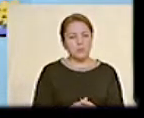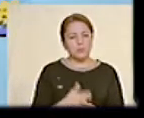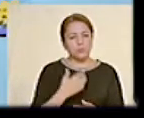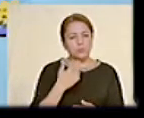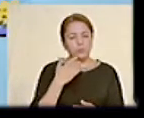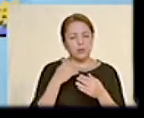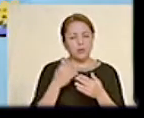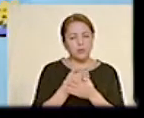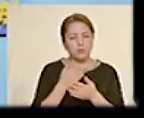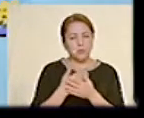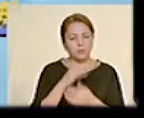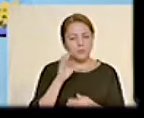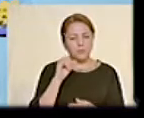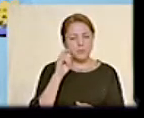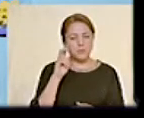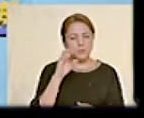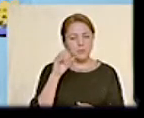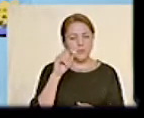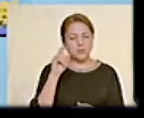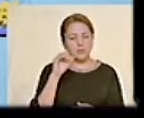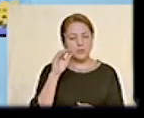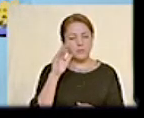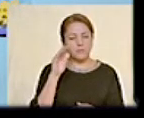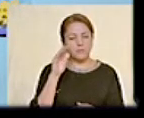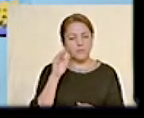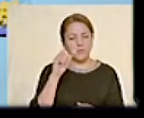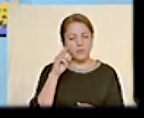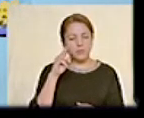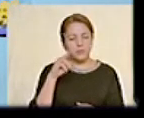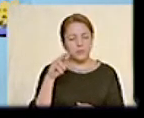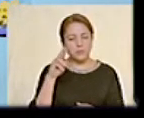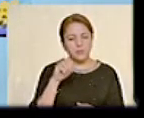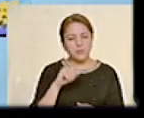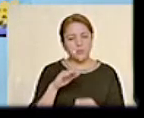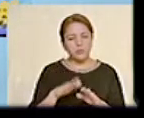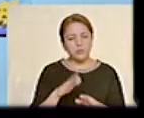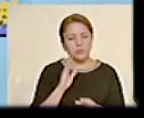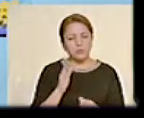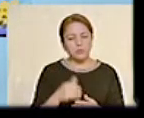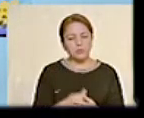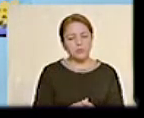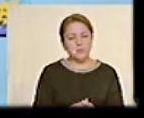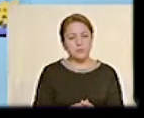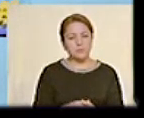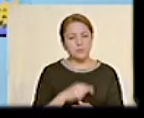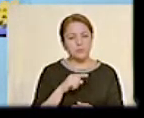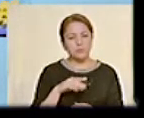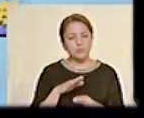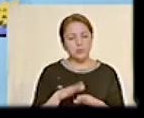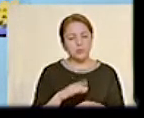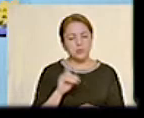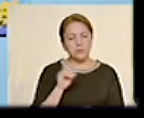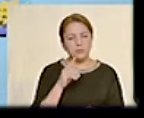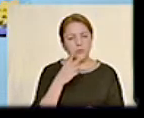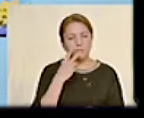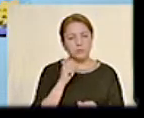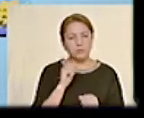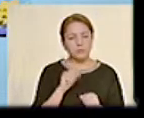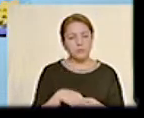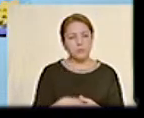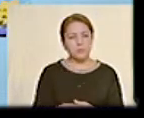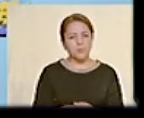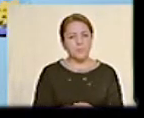da axborot aynan mana shu veb sahifalarda joylashtirilgan bo'ladi. Bu yerda biz nimalarni ko'rishimiz